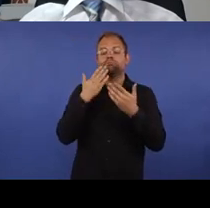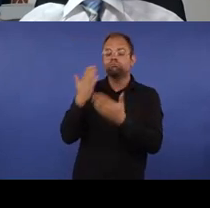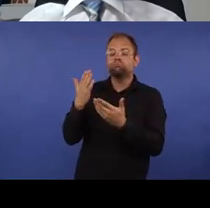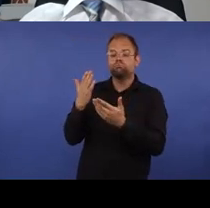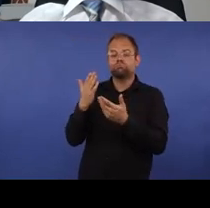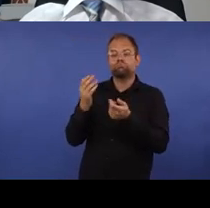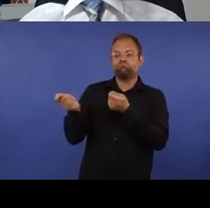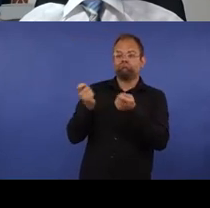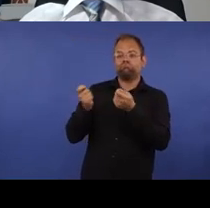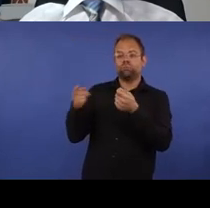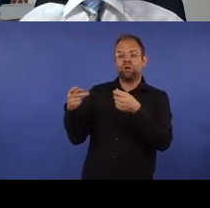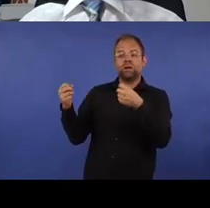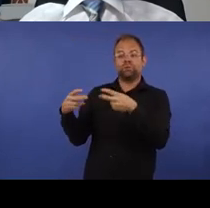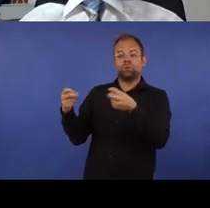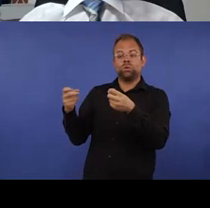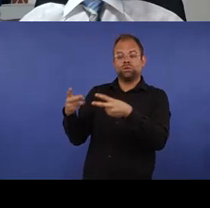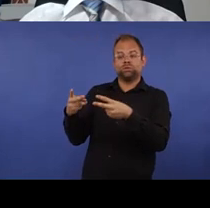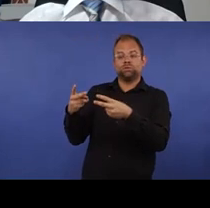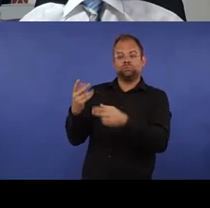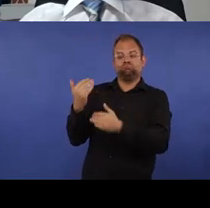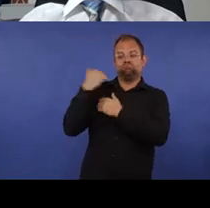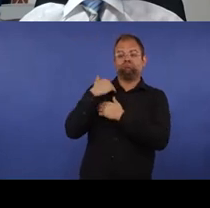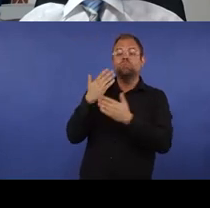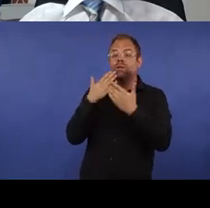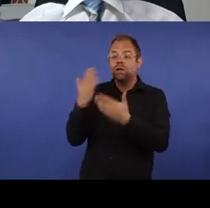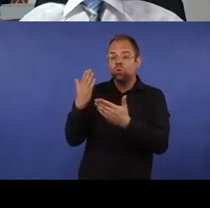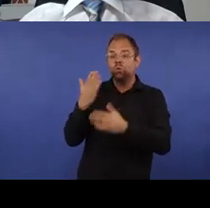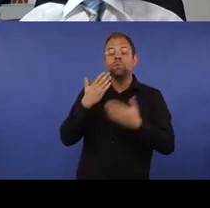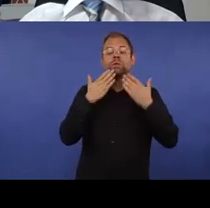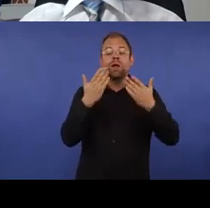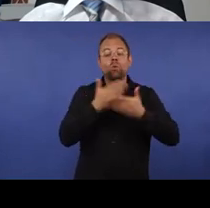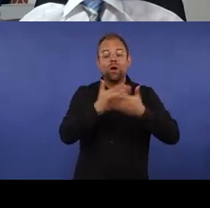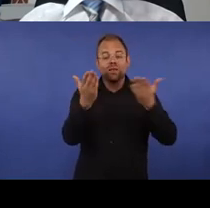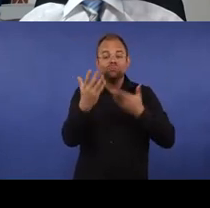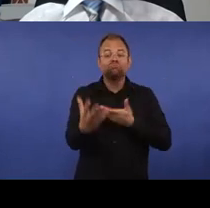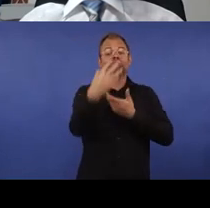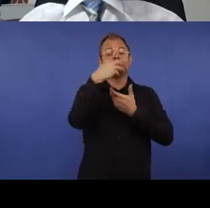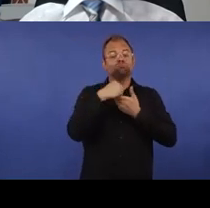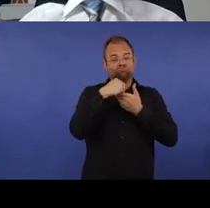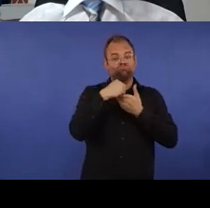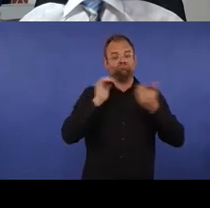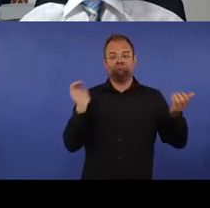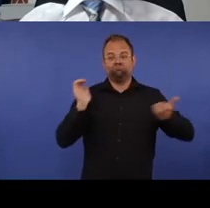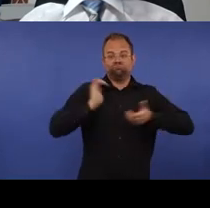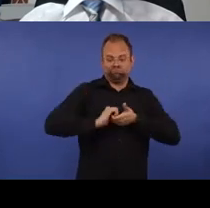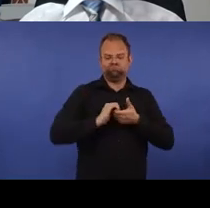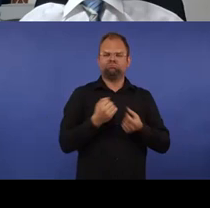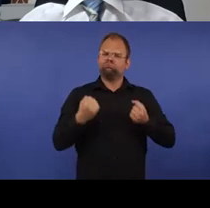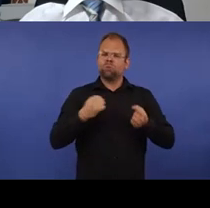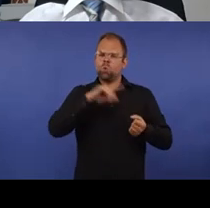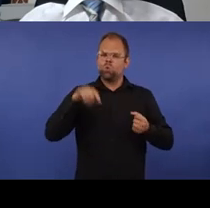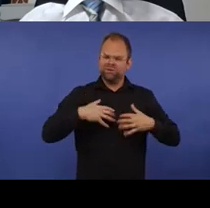make this building back better a reality for all of us, those who can speak and those who are not visible.